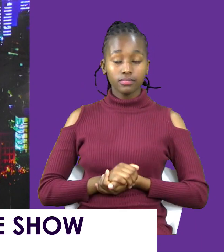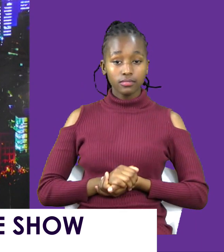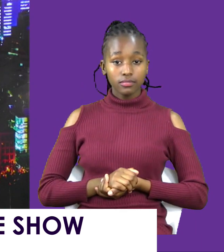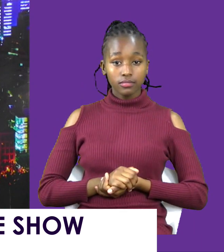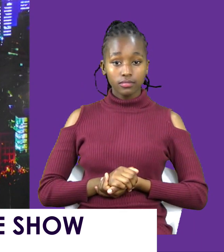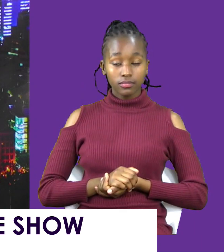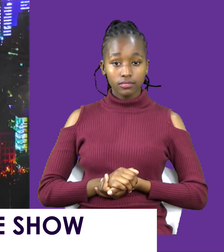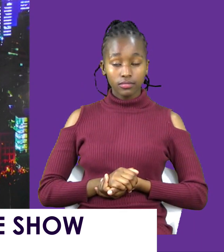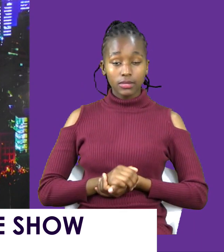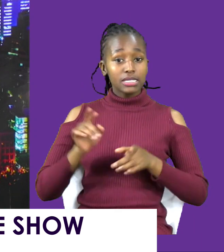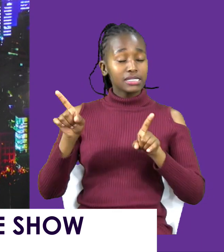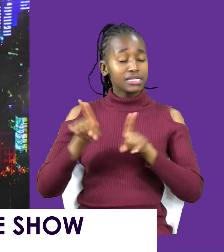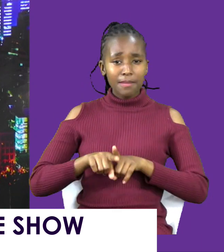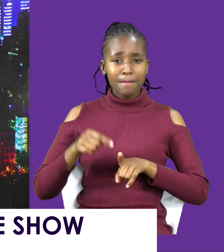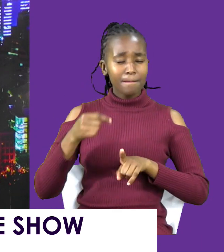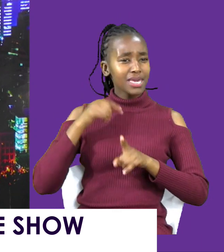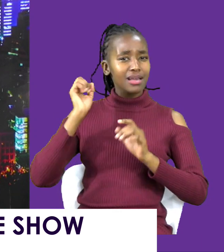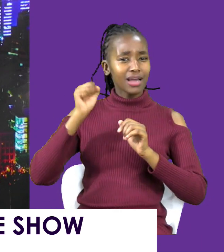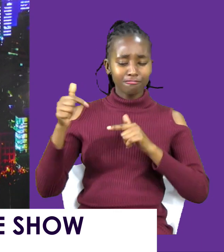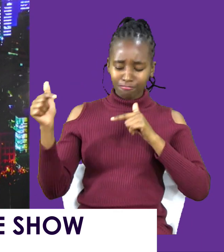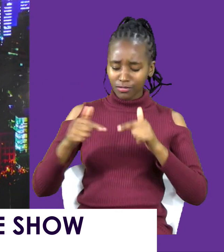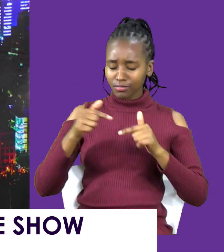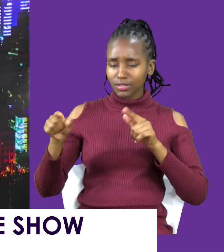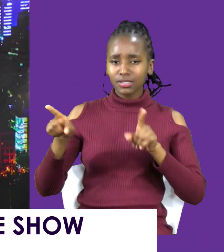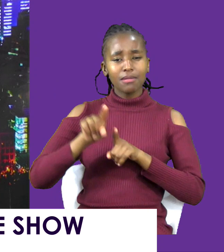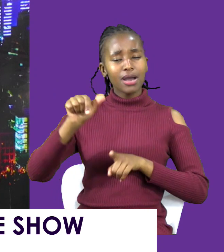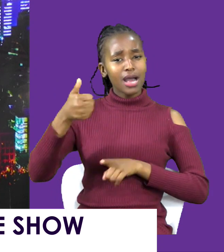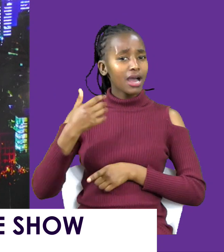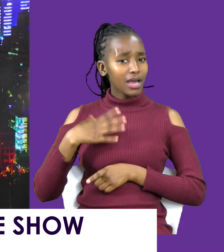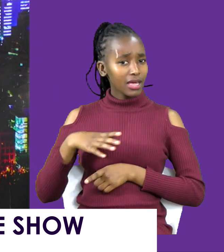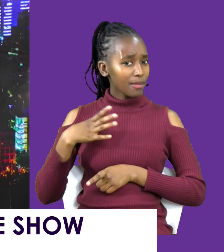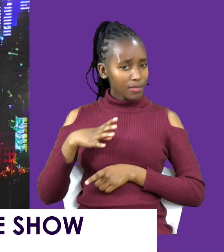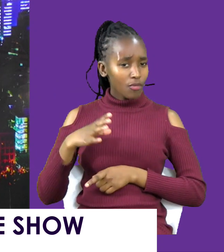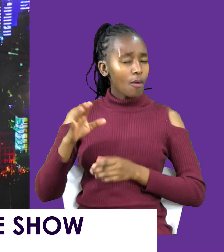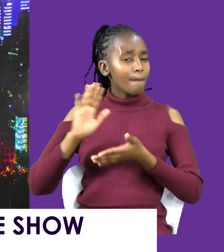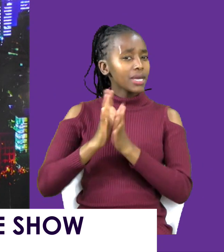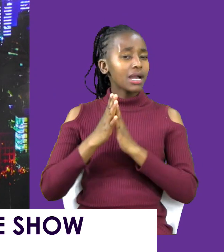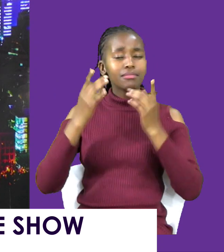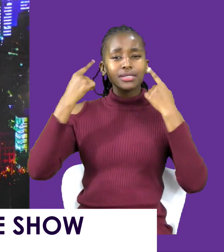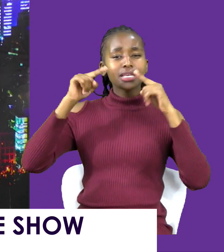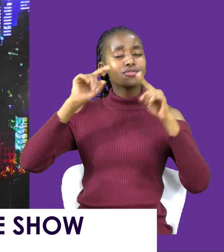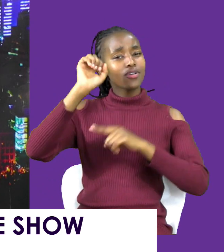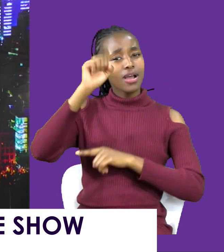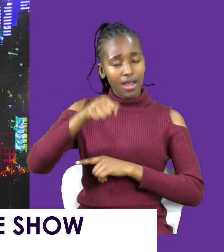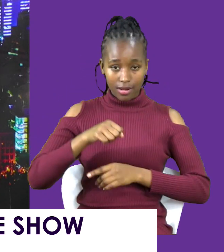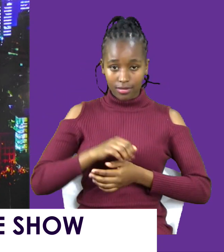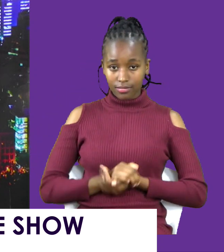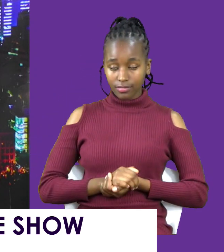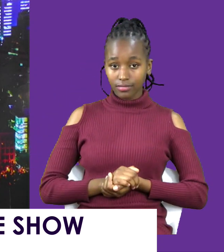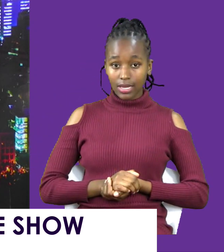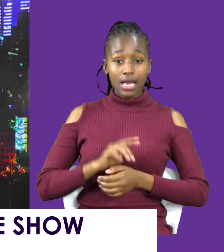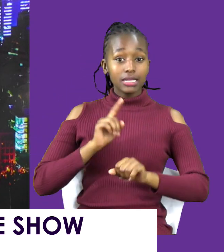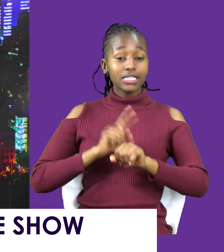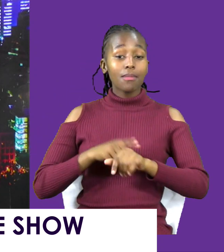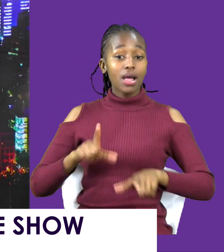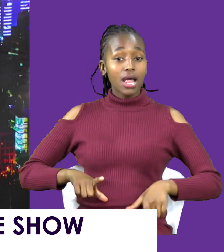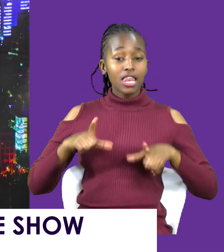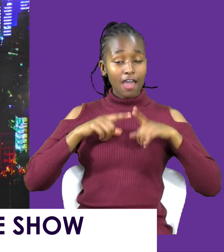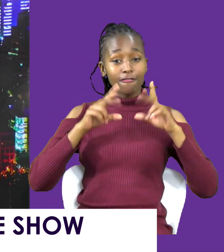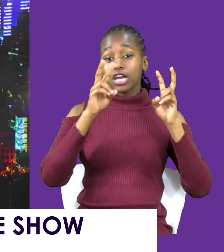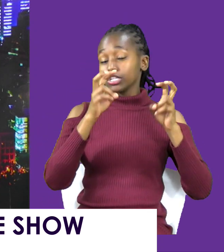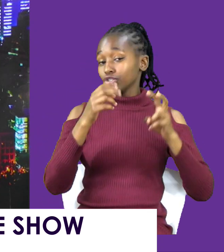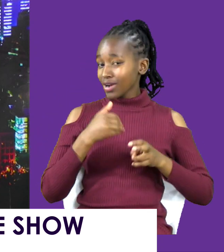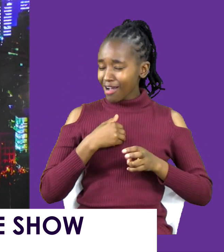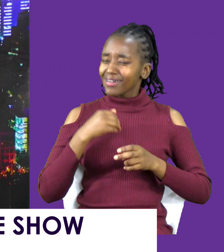an athlete like the other athletes. I can easily make it. In the issues of life, you can also make it. When you